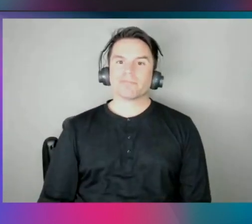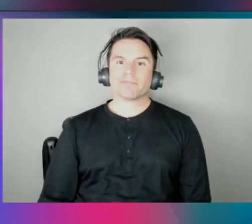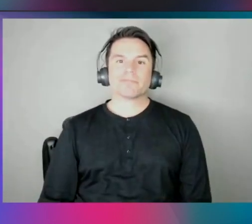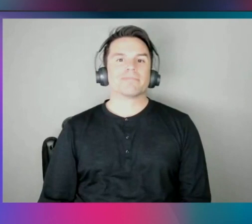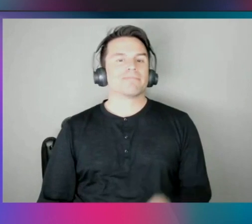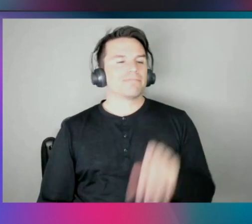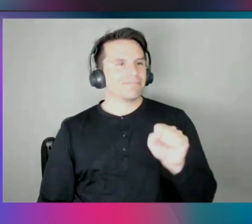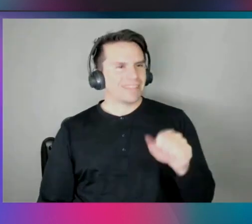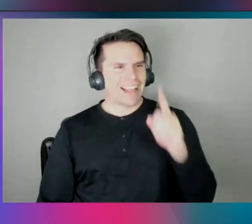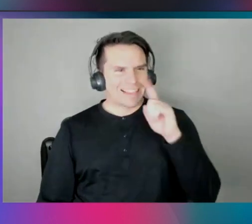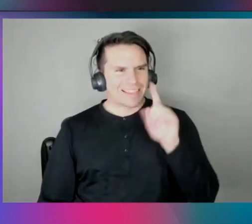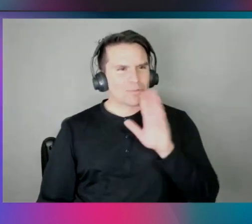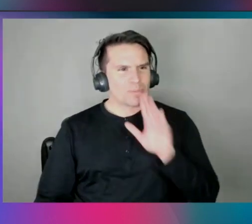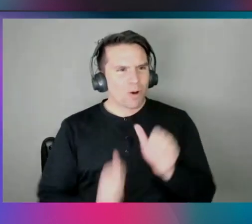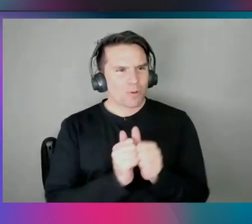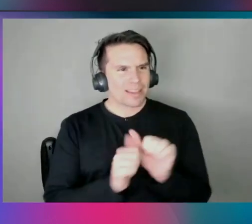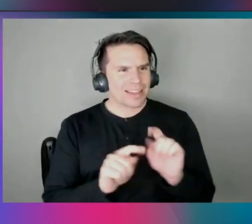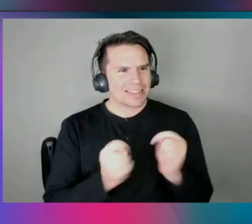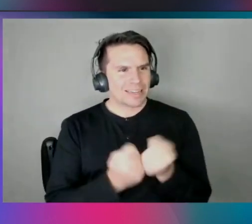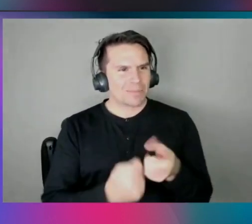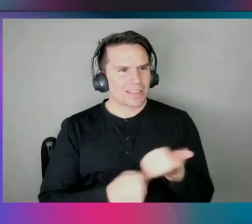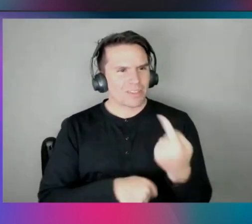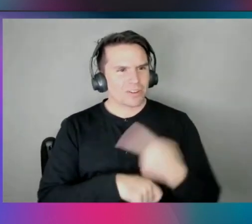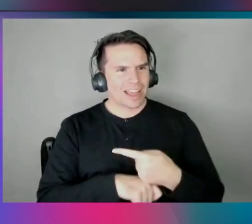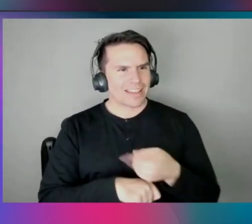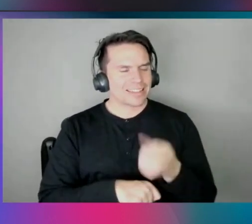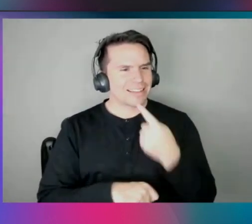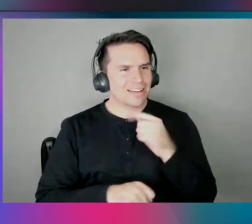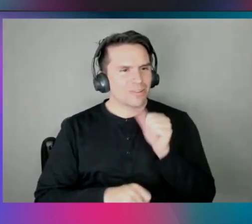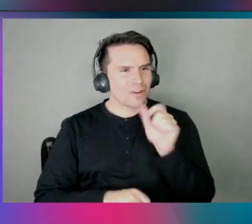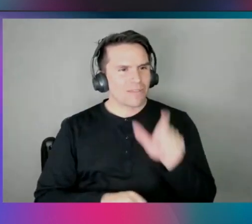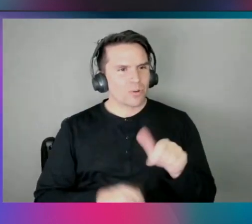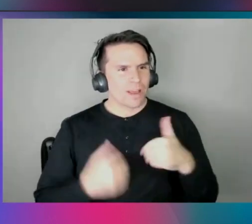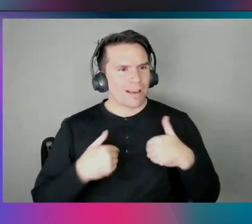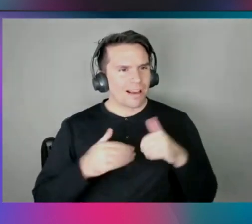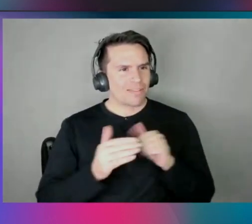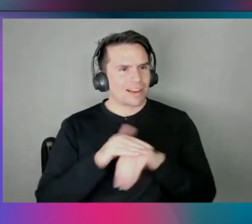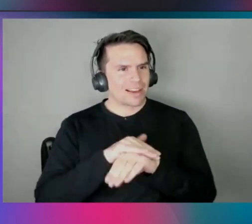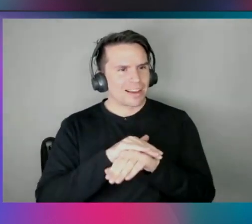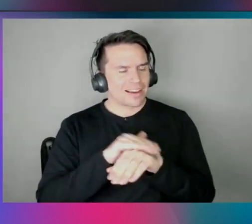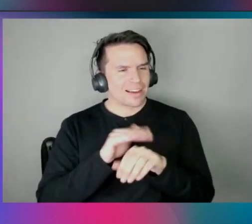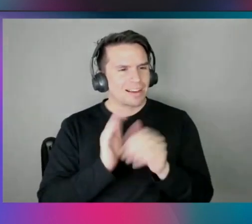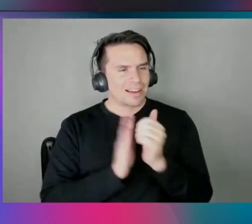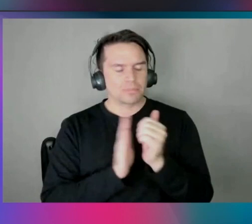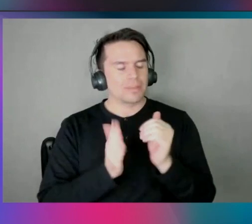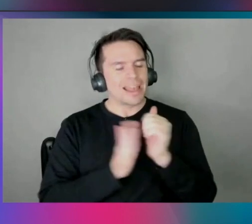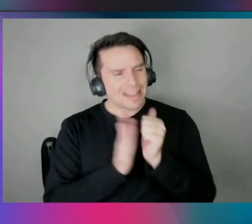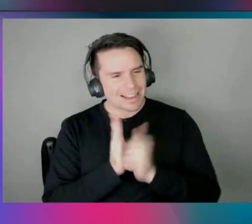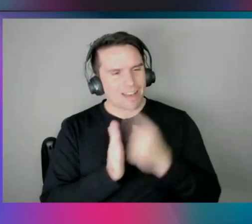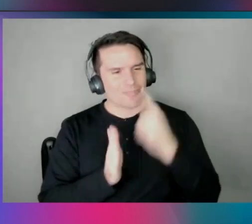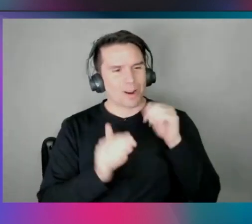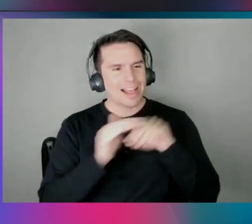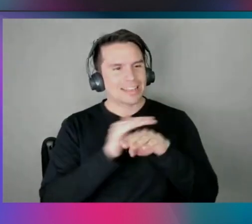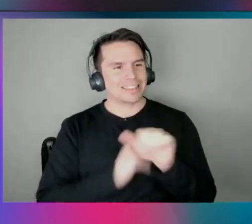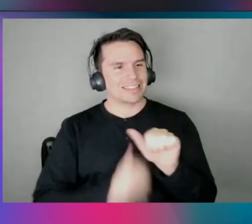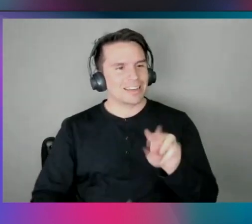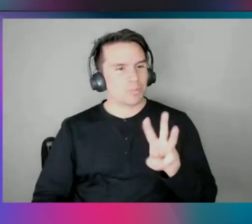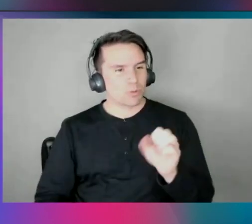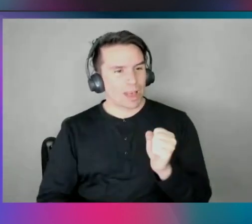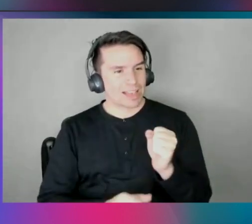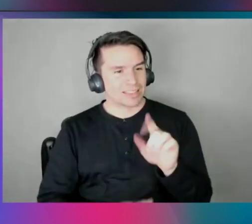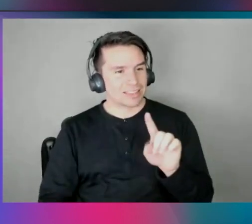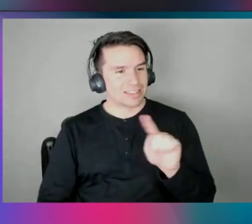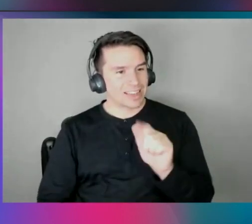day, and they were saying that you don't even have to have an AWS account to access this data, right? Yeah, exactly. And we've also heard from